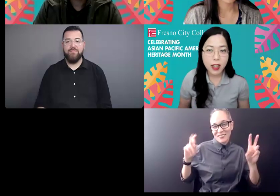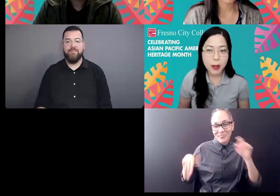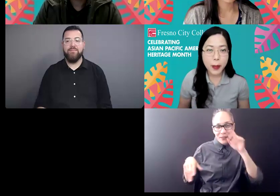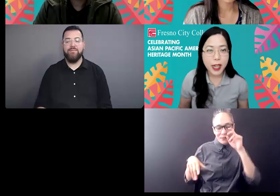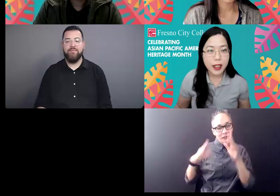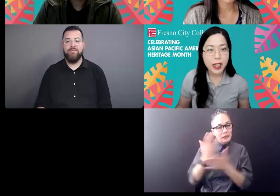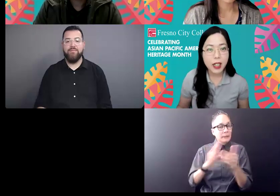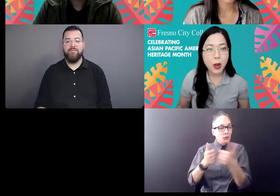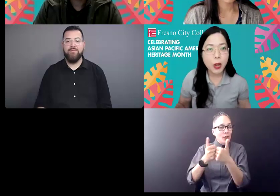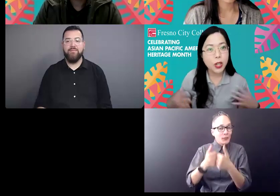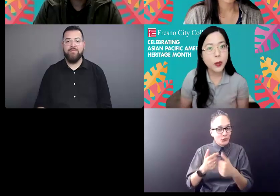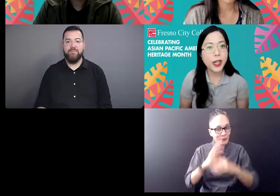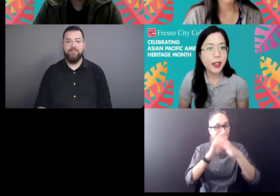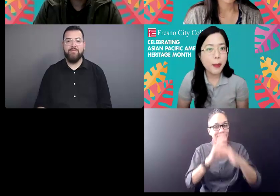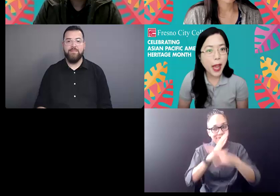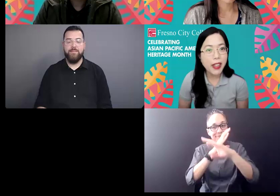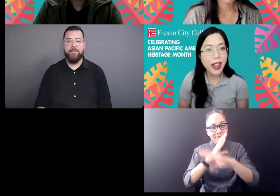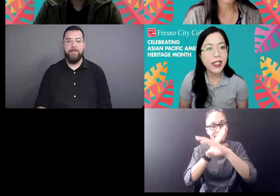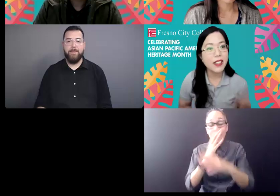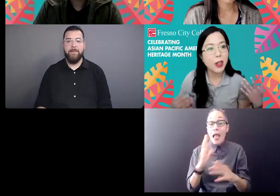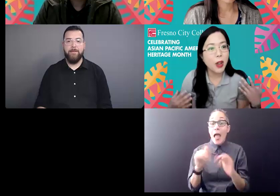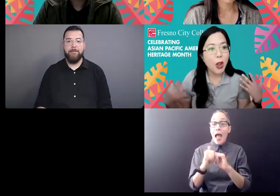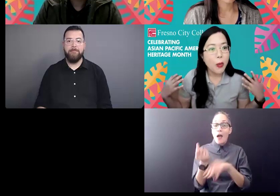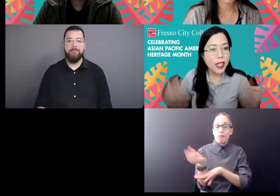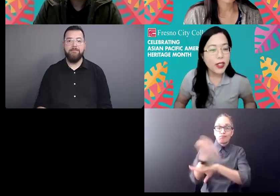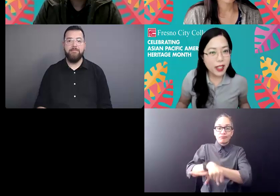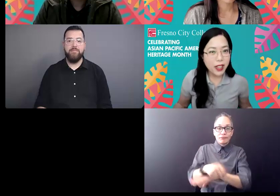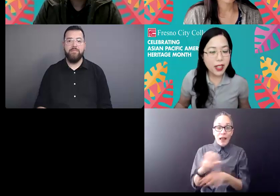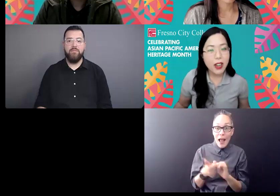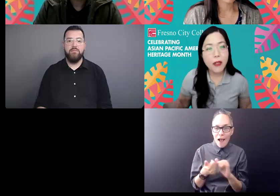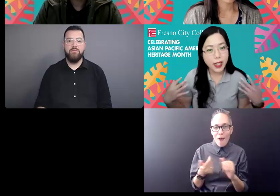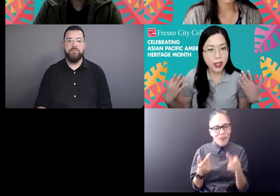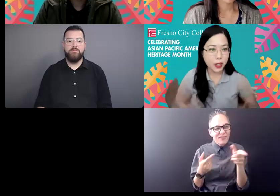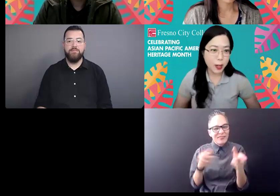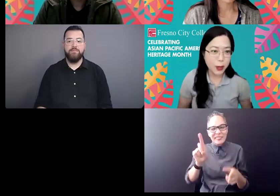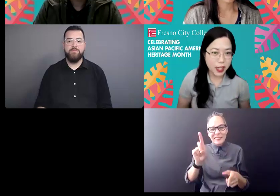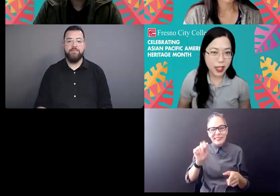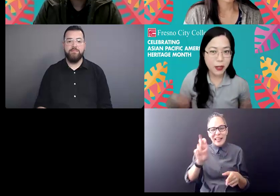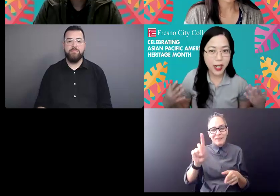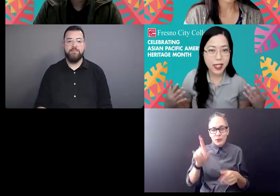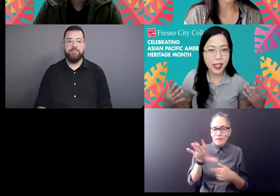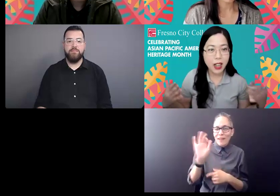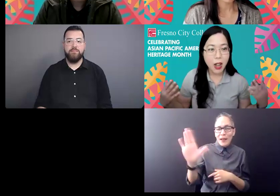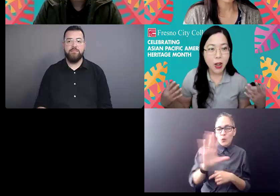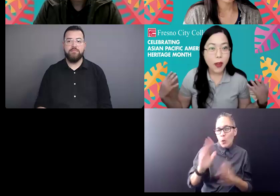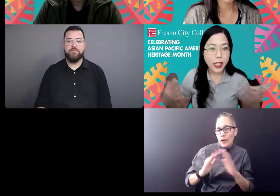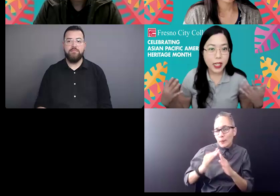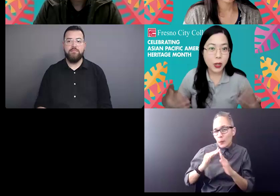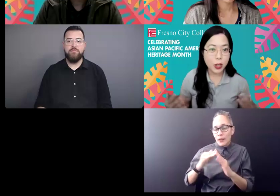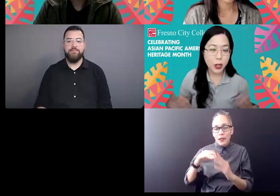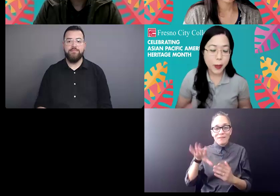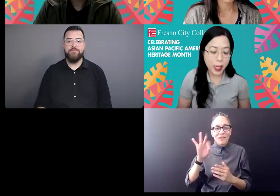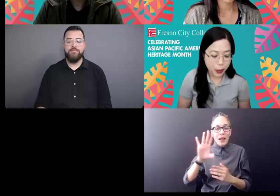obstacles. But I think a good way to combat that is like what you said, David, finding your community,